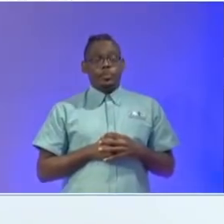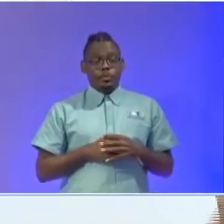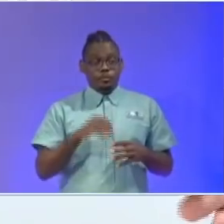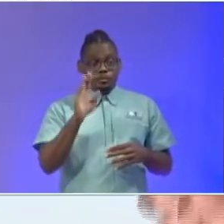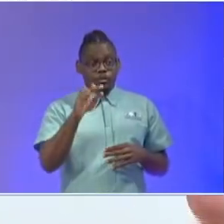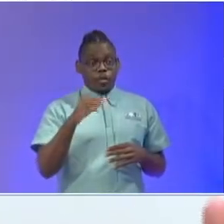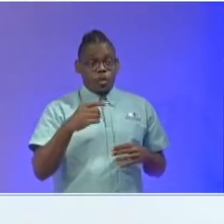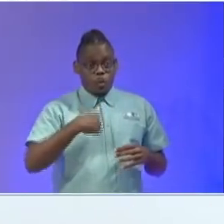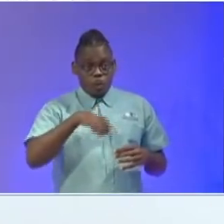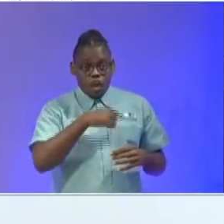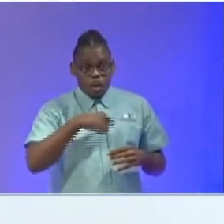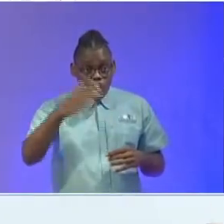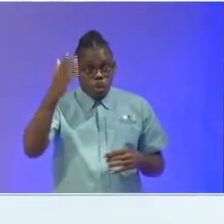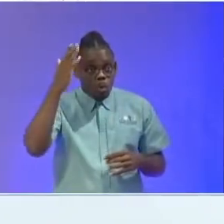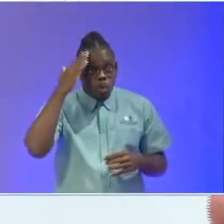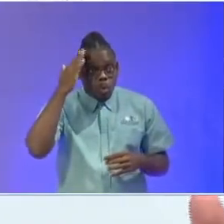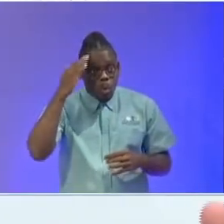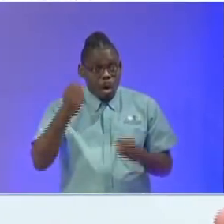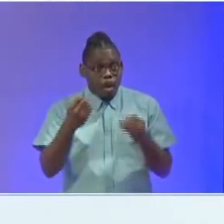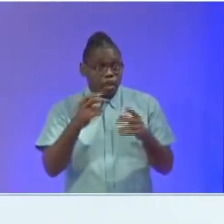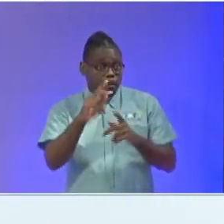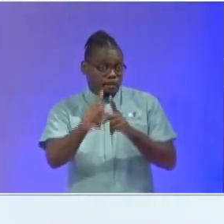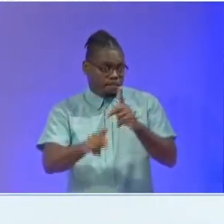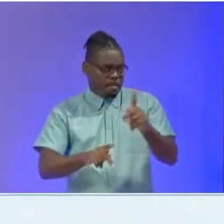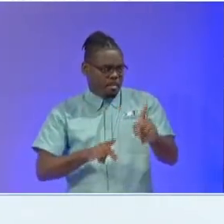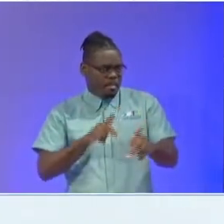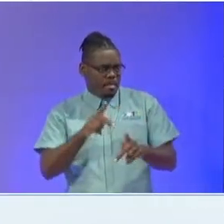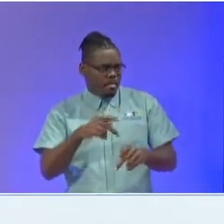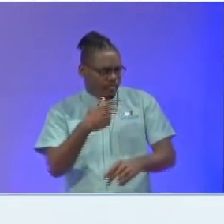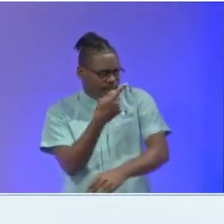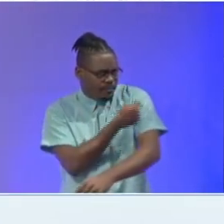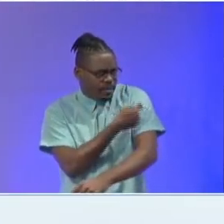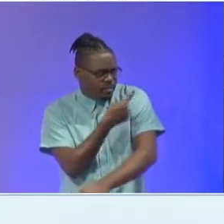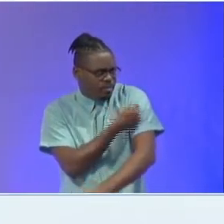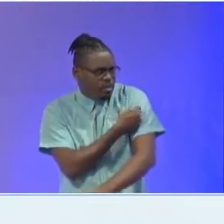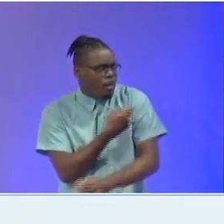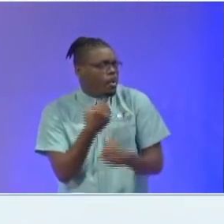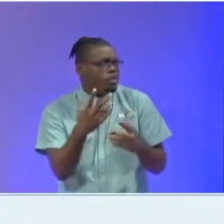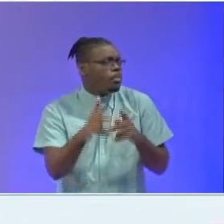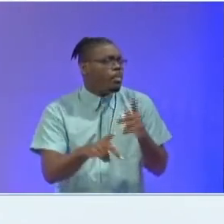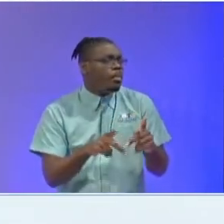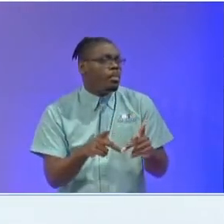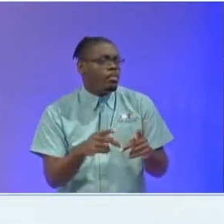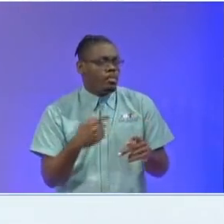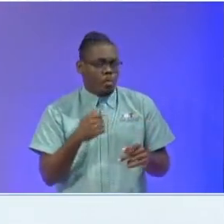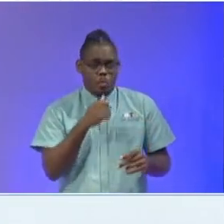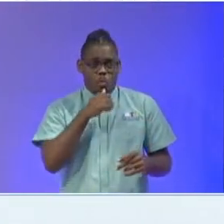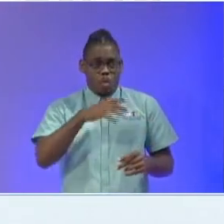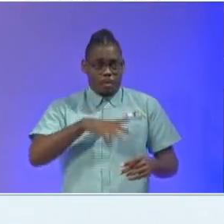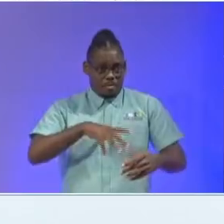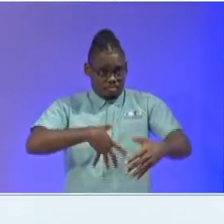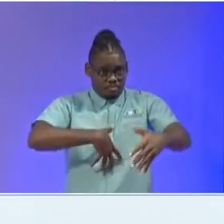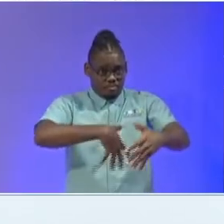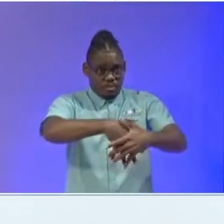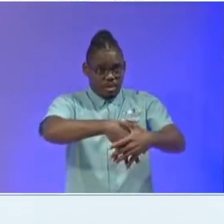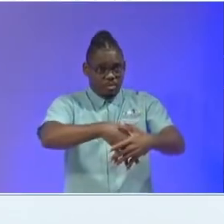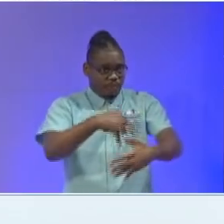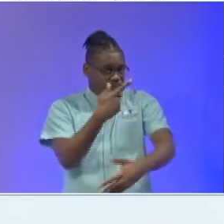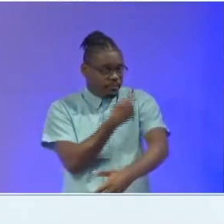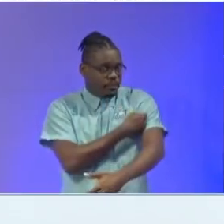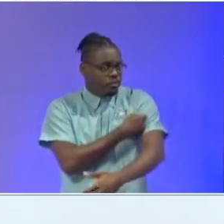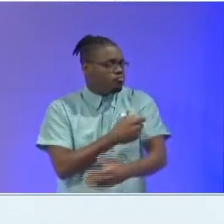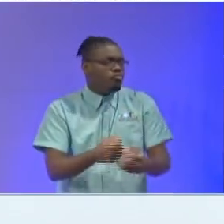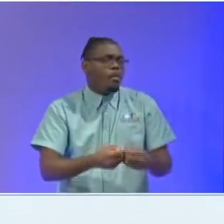Okay, well, some of this information is already in the public domain. Of course, for the patients who would